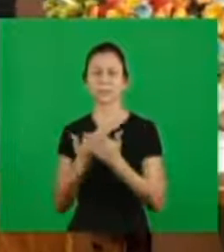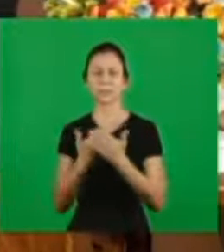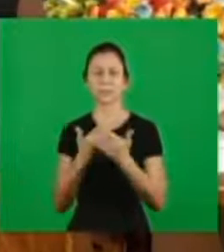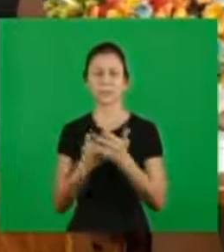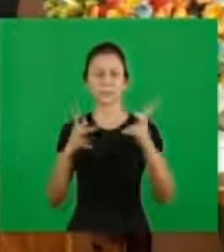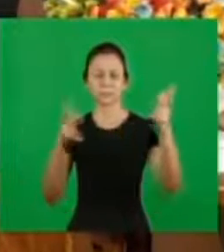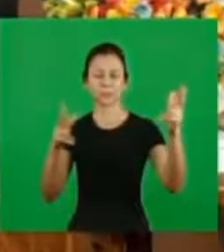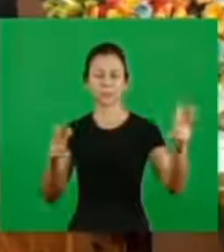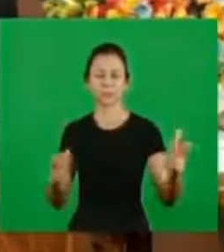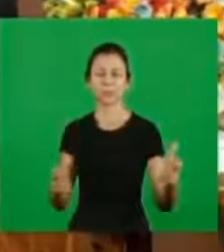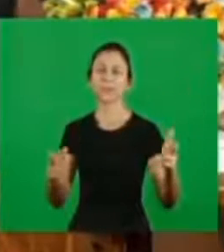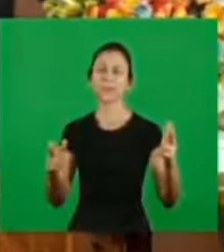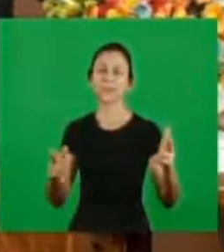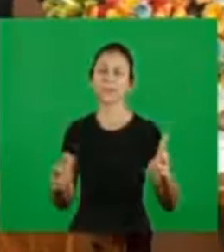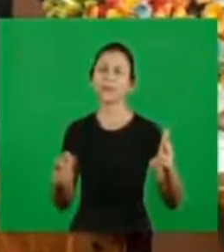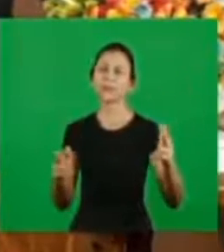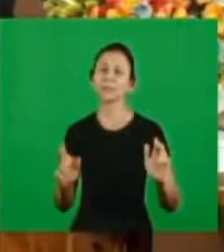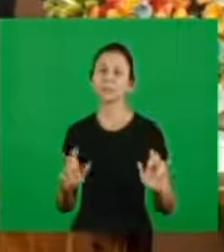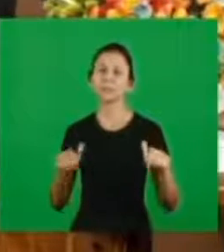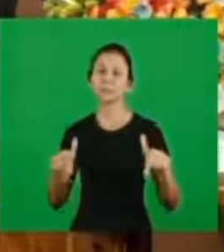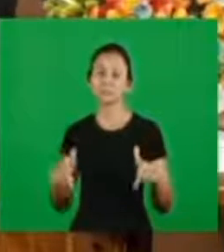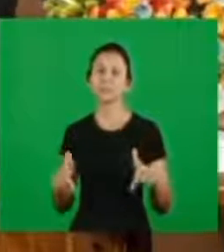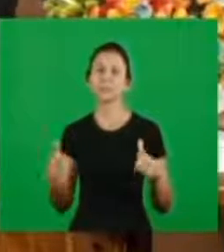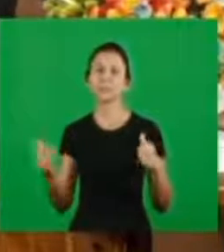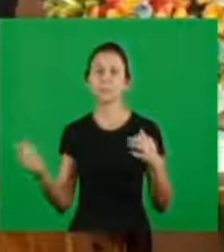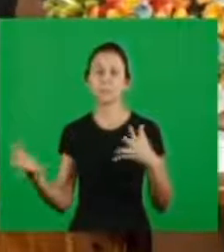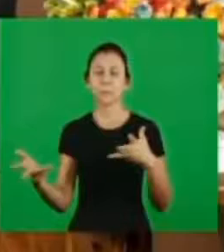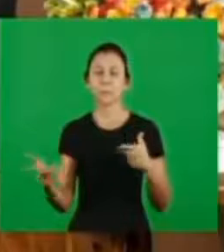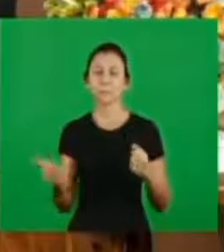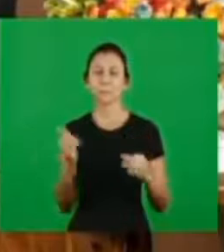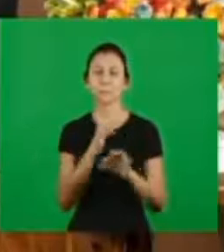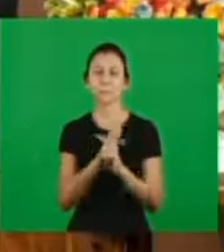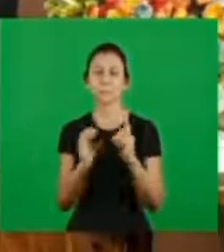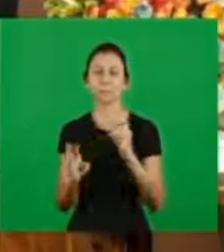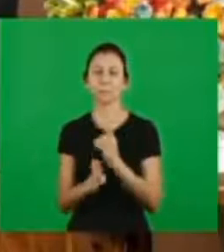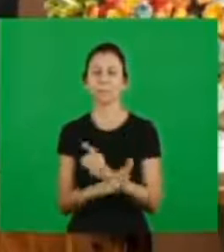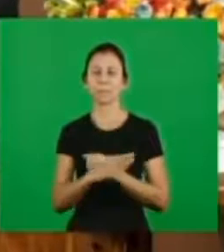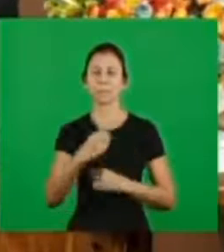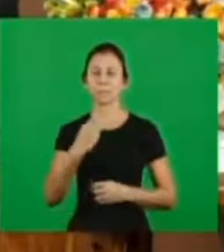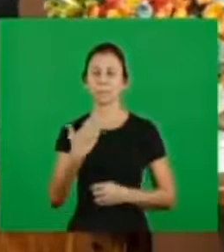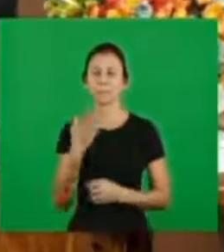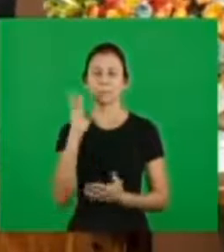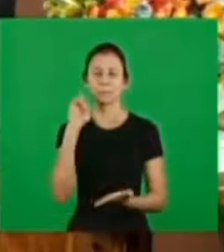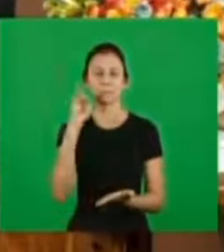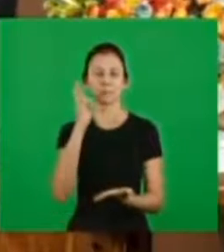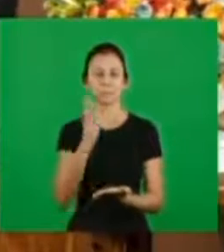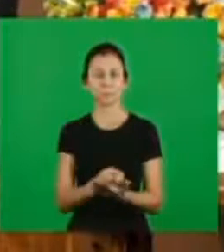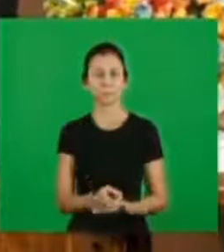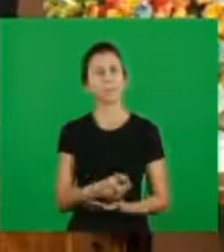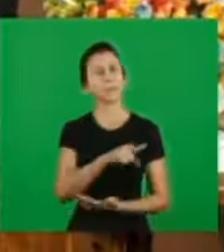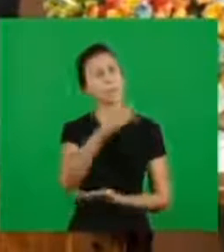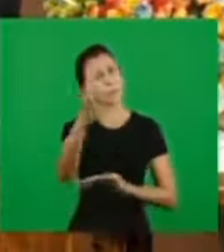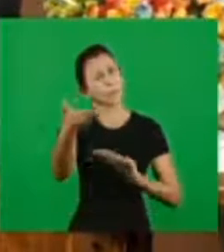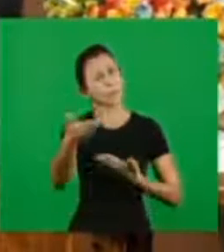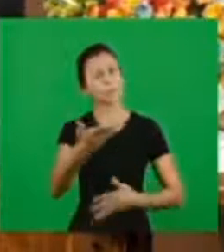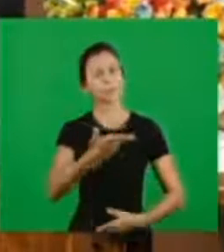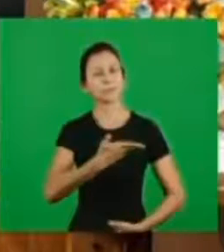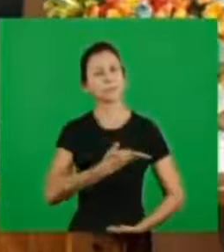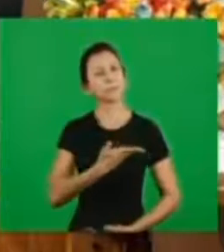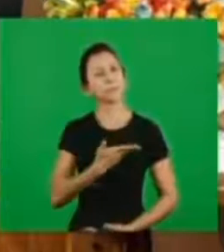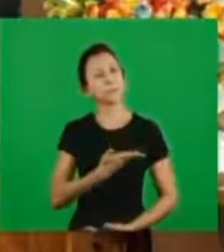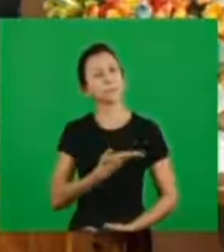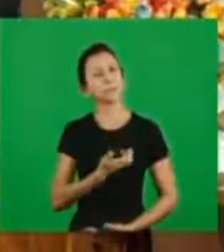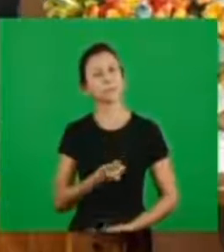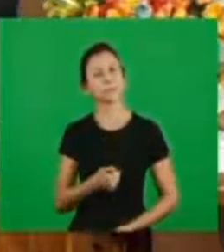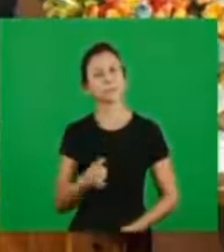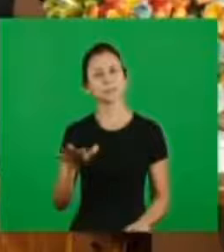word is penetrating. We're getting great results with the Sunday school. Invite your